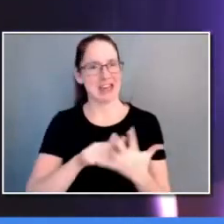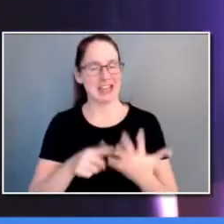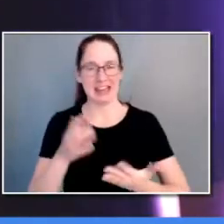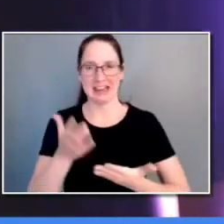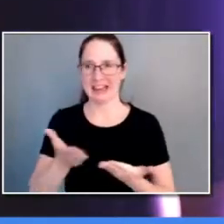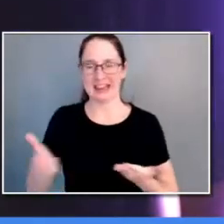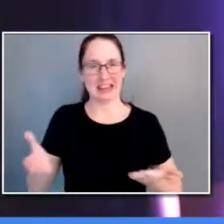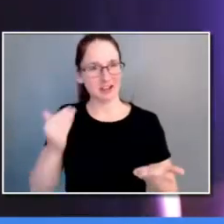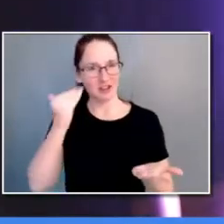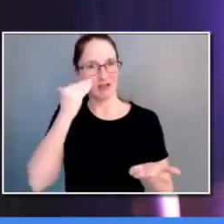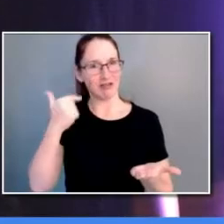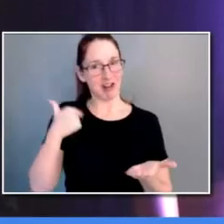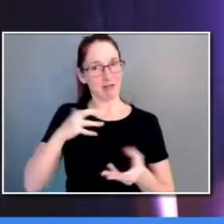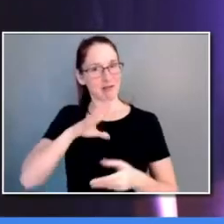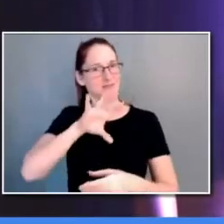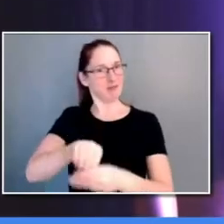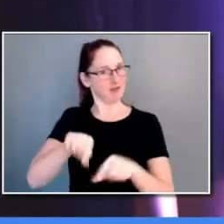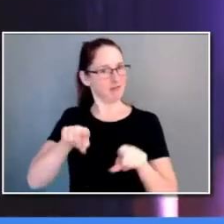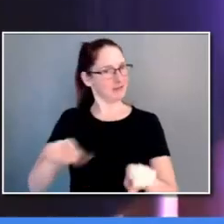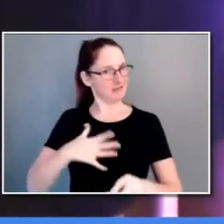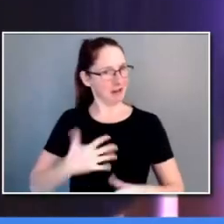that I've been a part of in my life